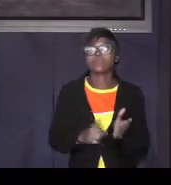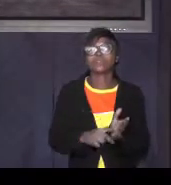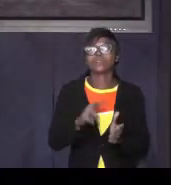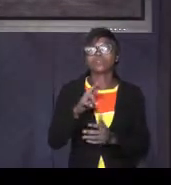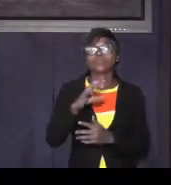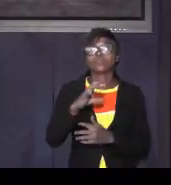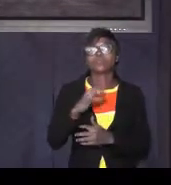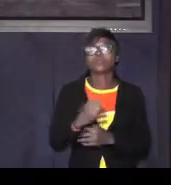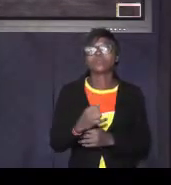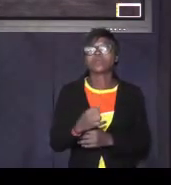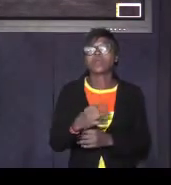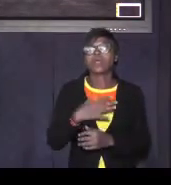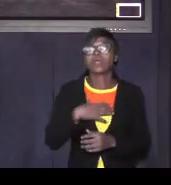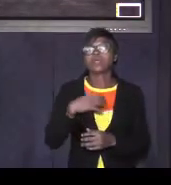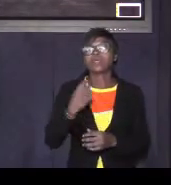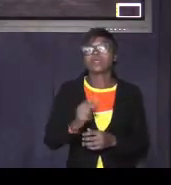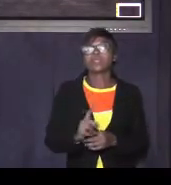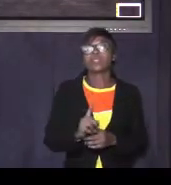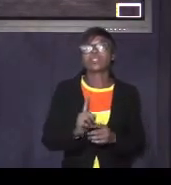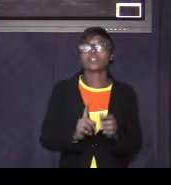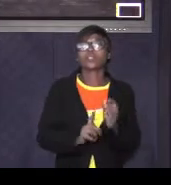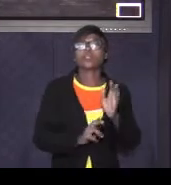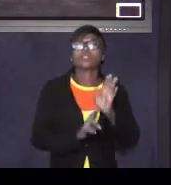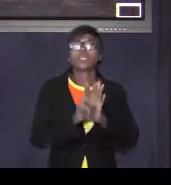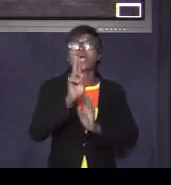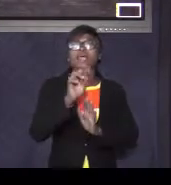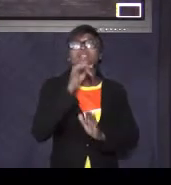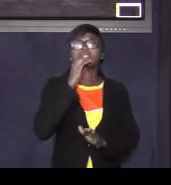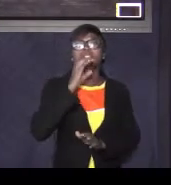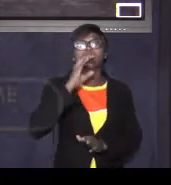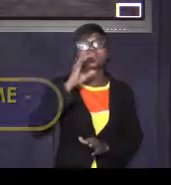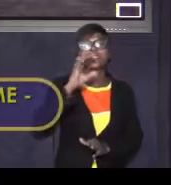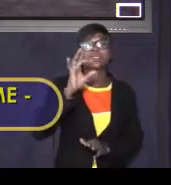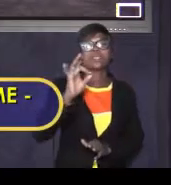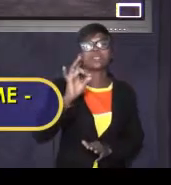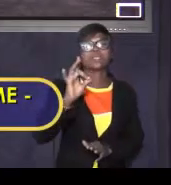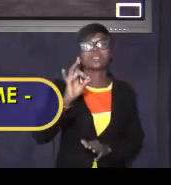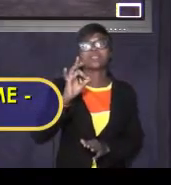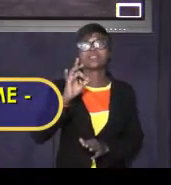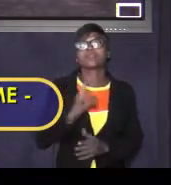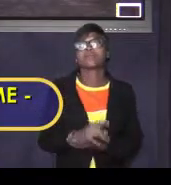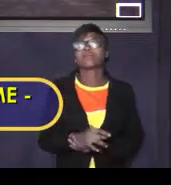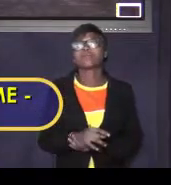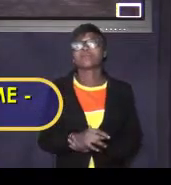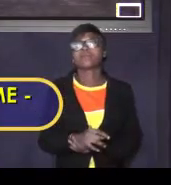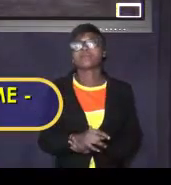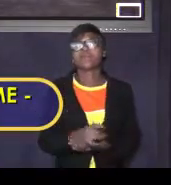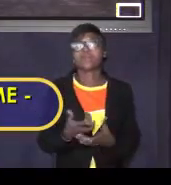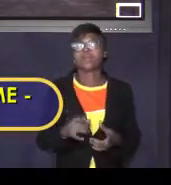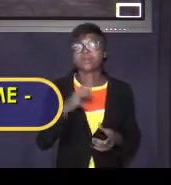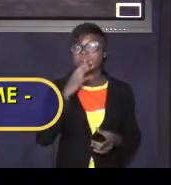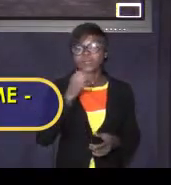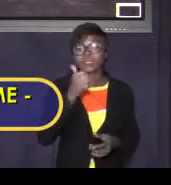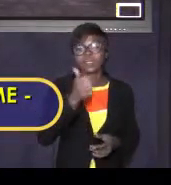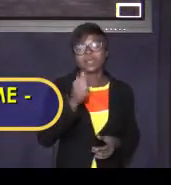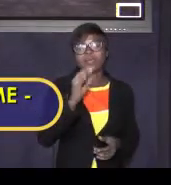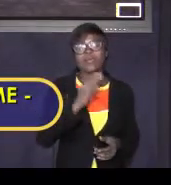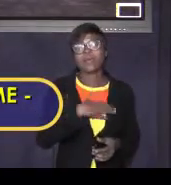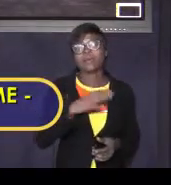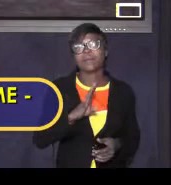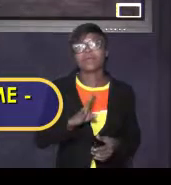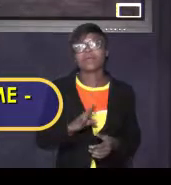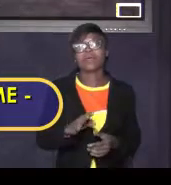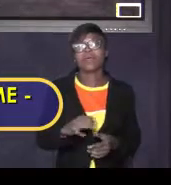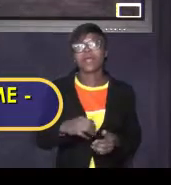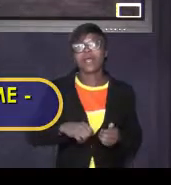shapes, this is 2 centimeters and the height is still 8. This is 2 centimeters given and the breadth is 10. So let me